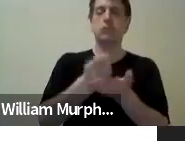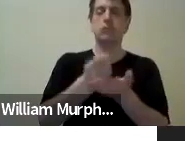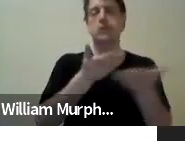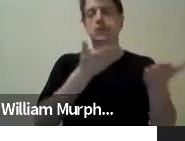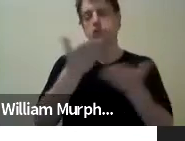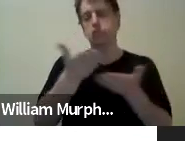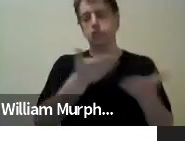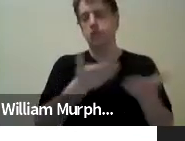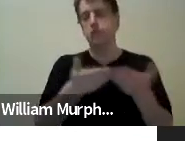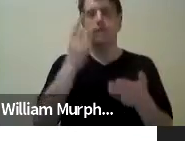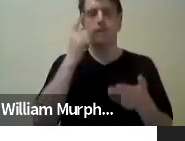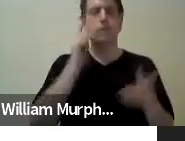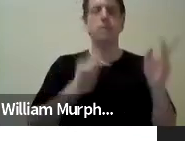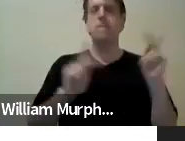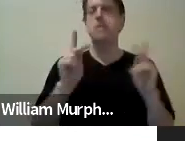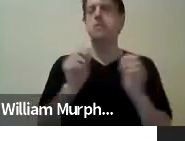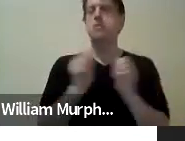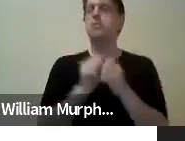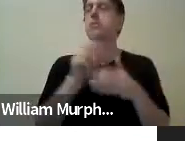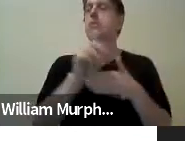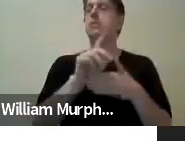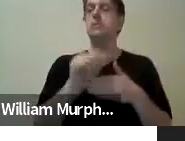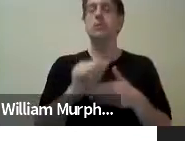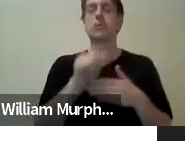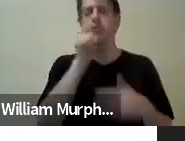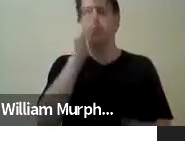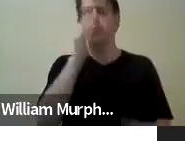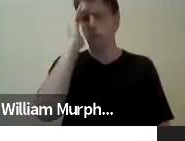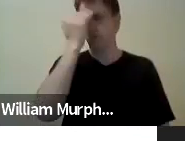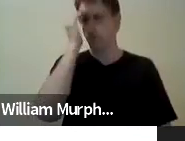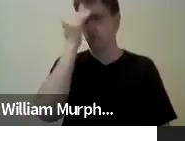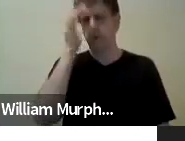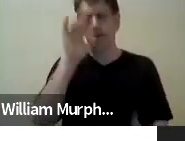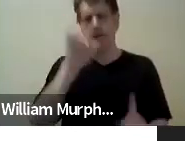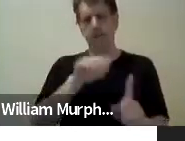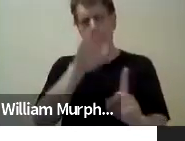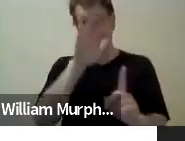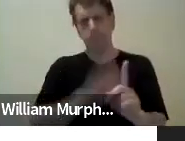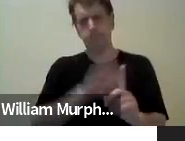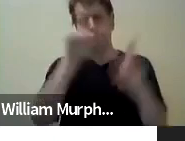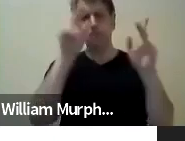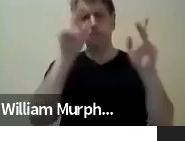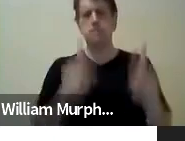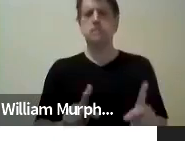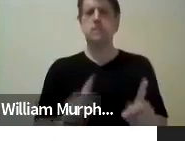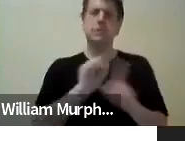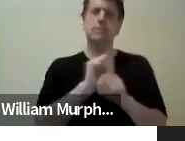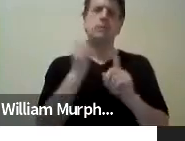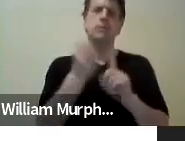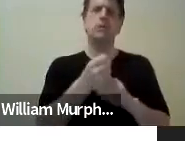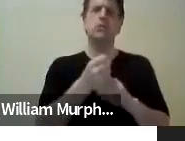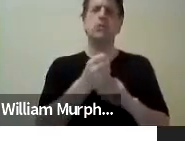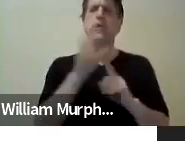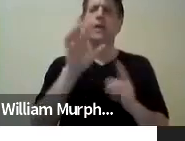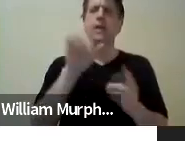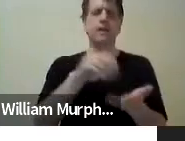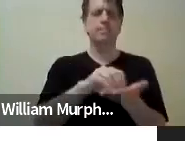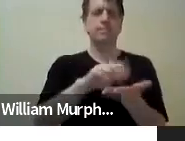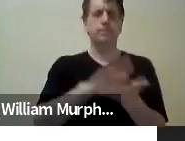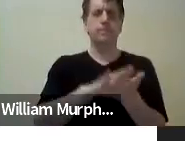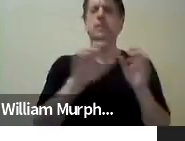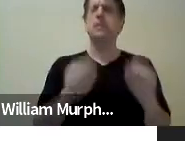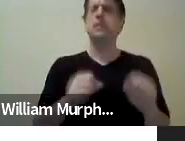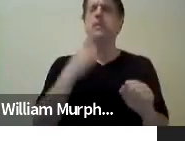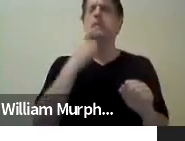that person with a disability who is familiar with that person's needs. And what that document simply needs to say is that